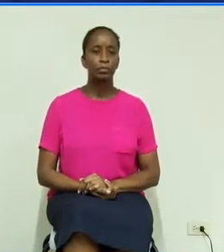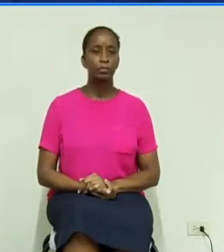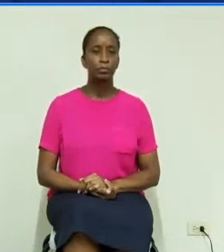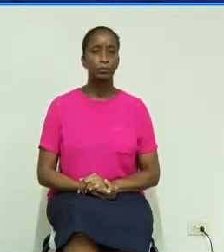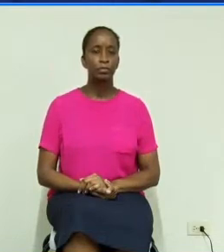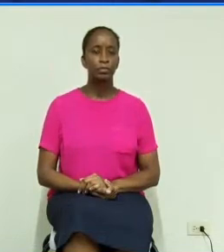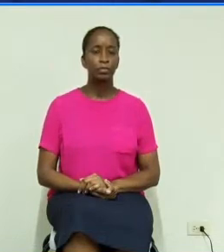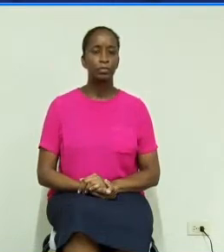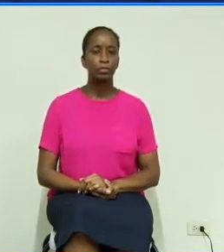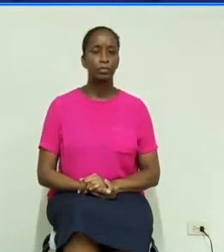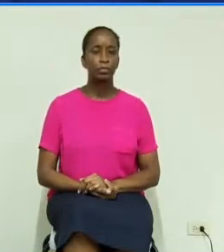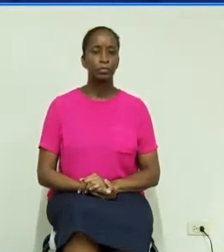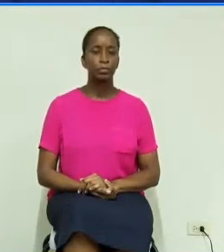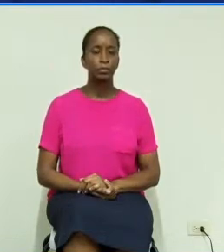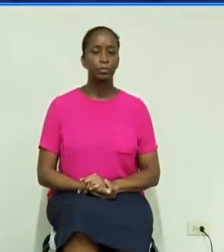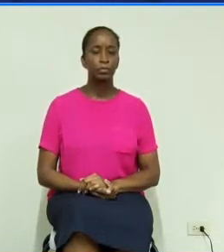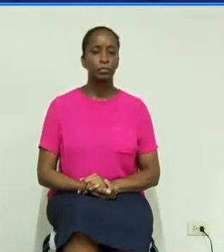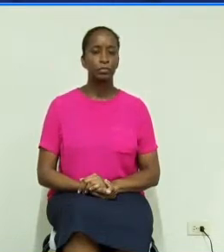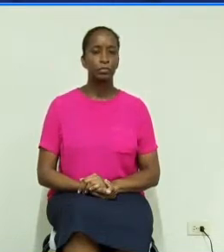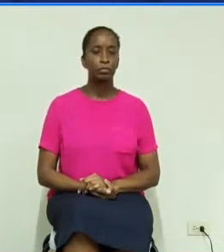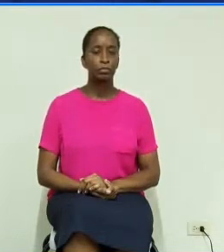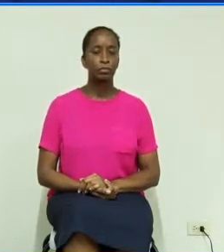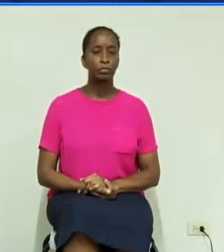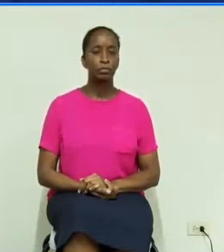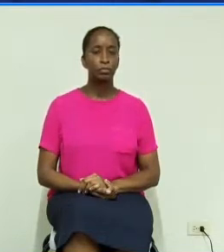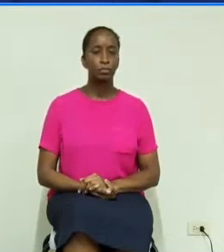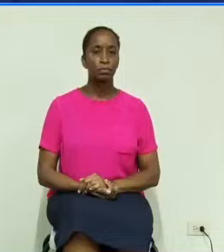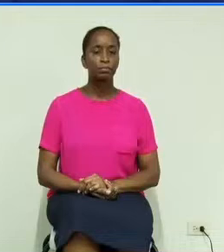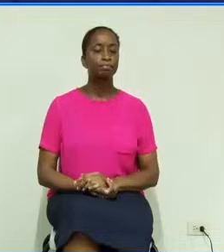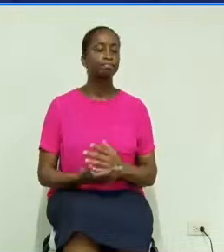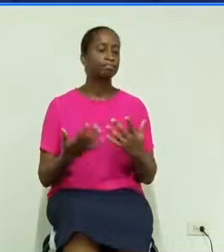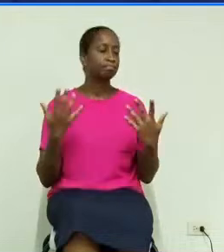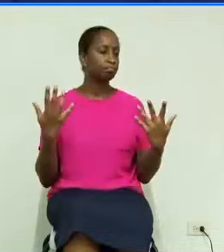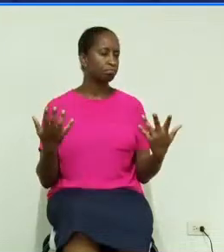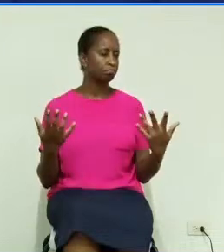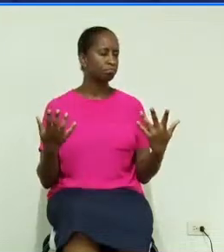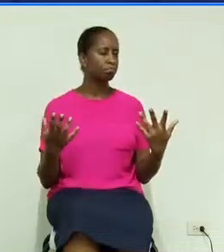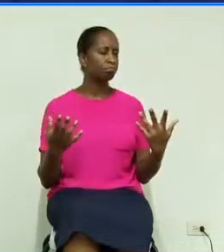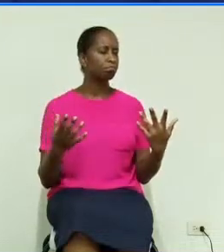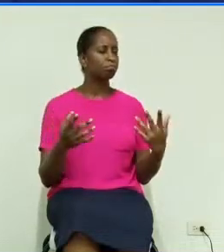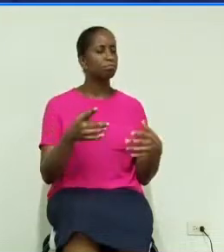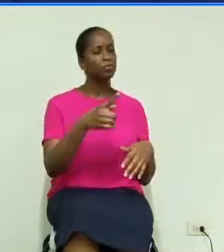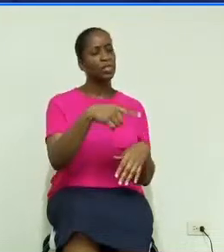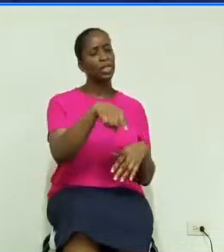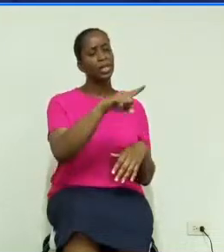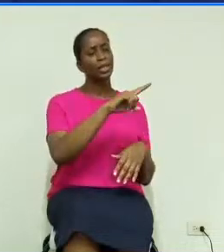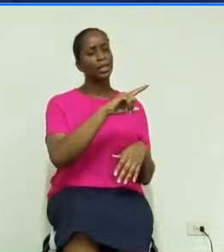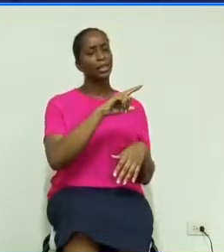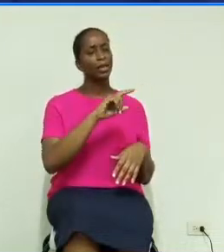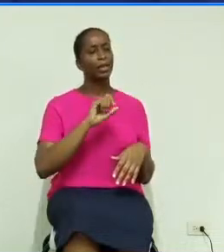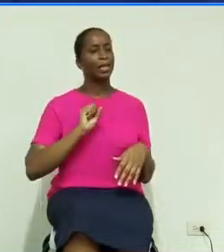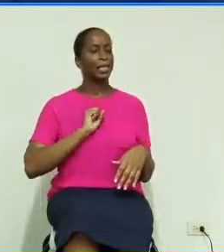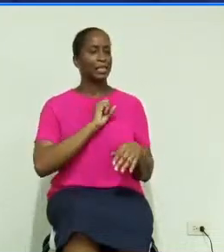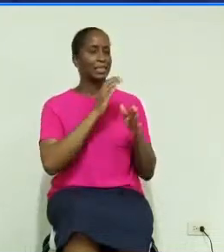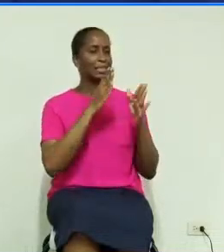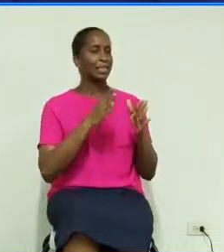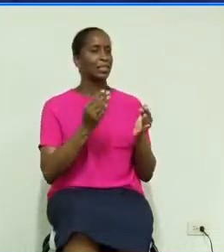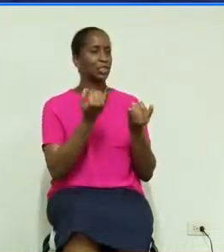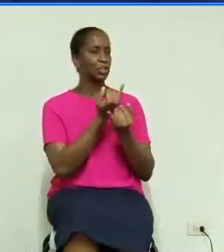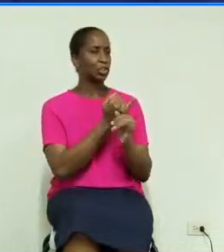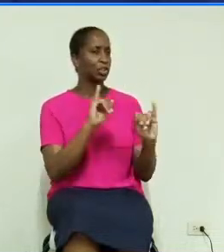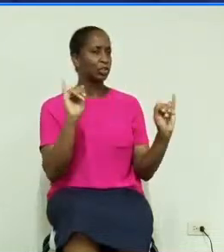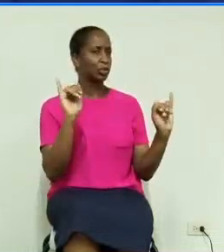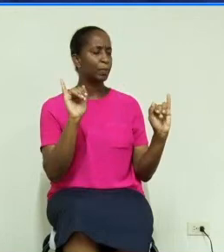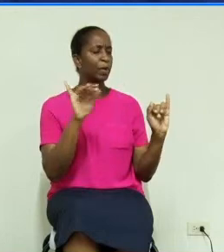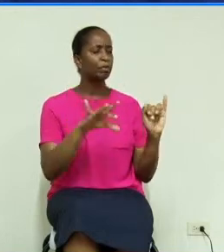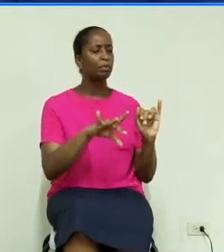think of how independent senators are nominated, right? Should there be an independent